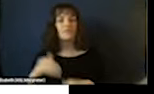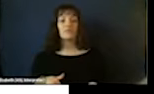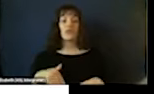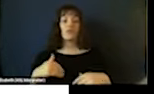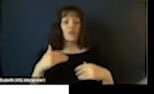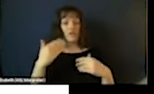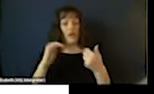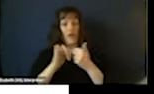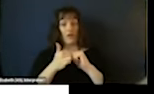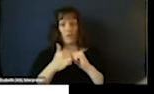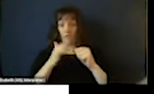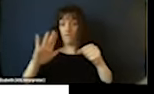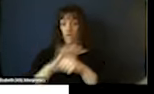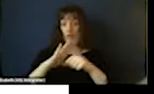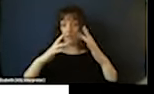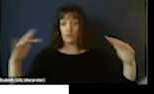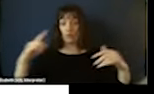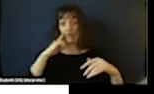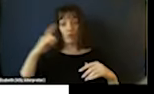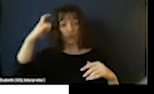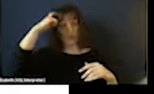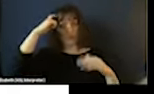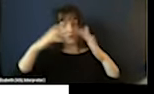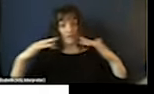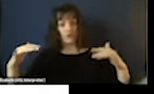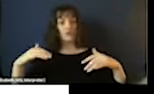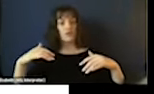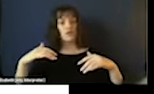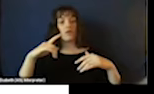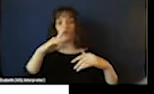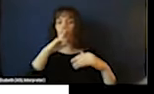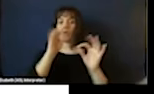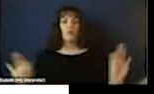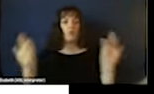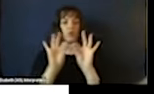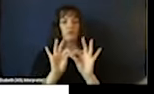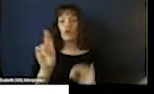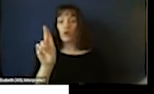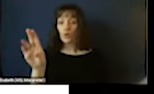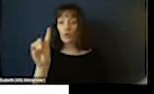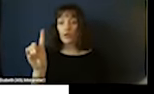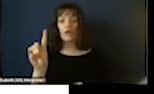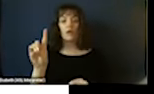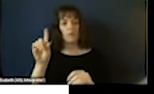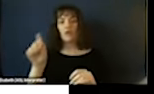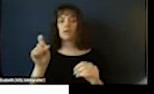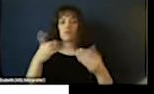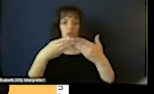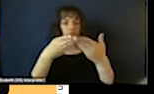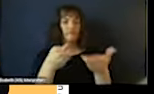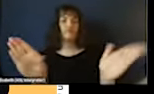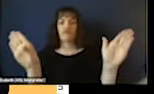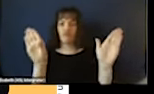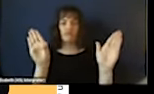is equally important. Universal design should be applied much more widely than I'm going to be speaking about today.